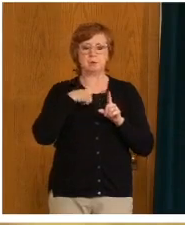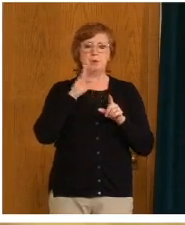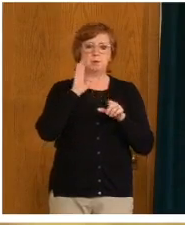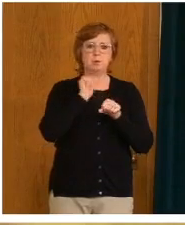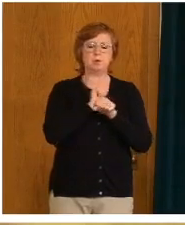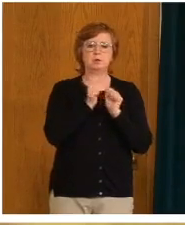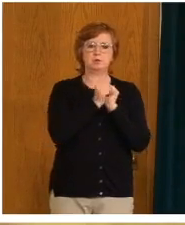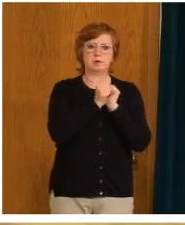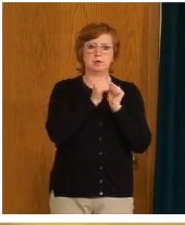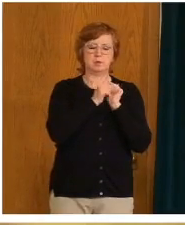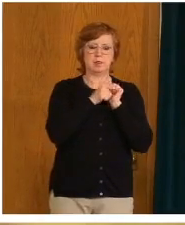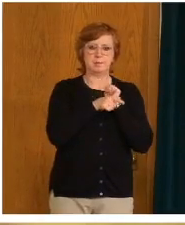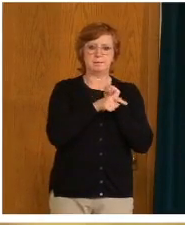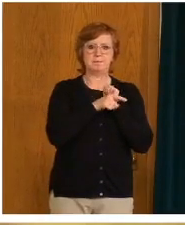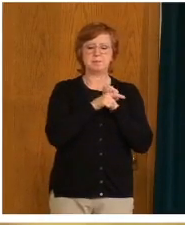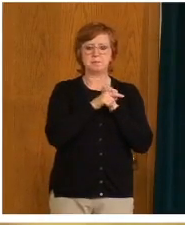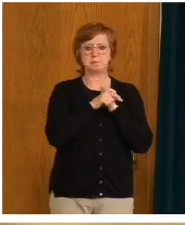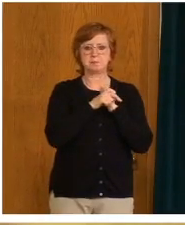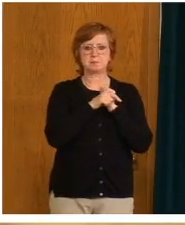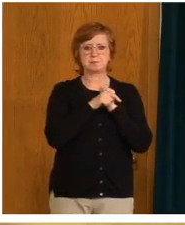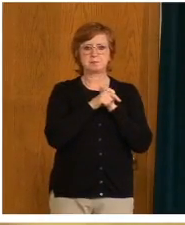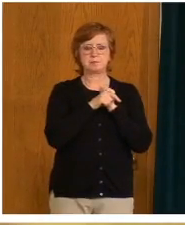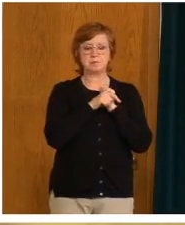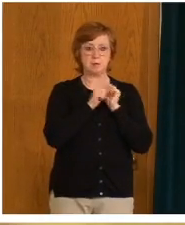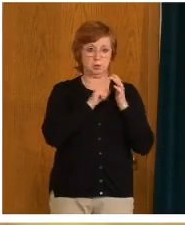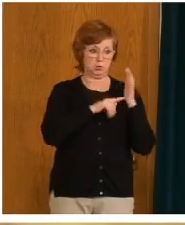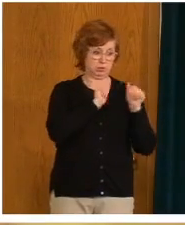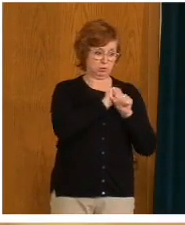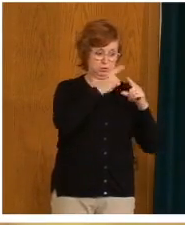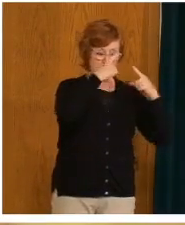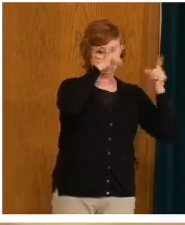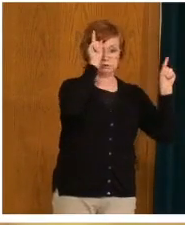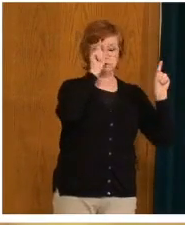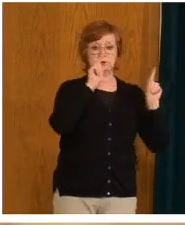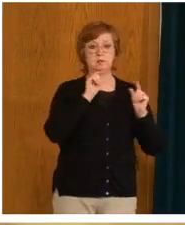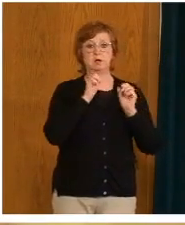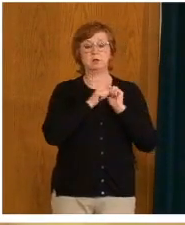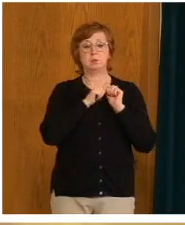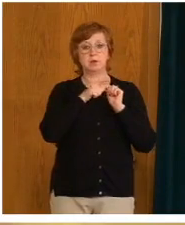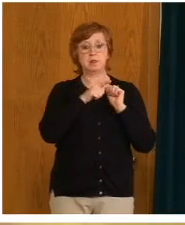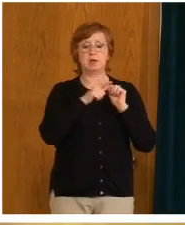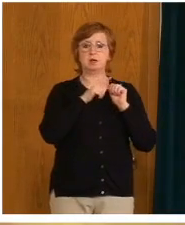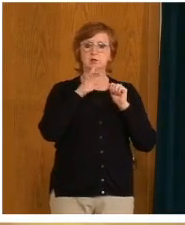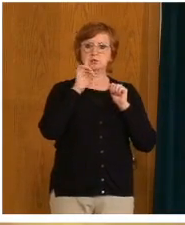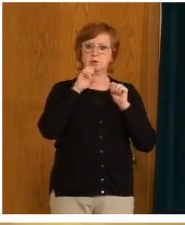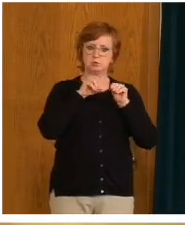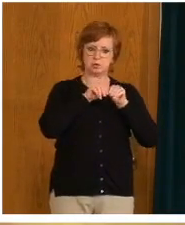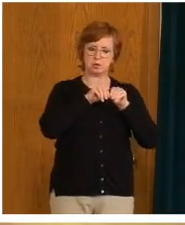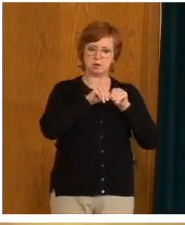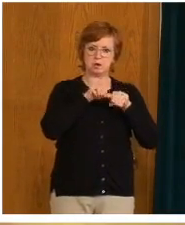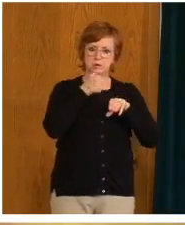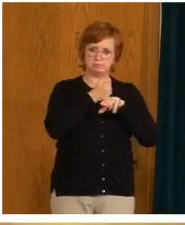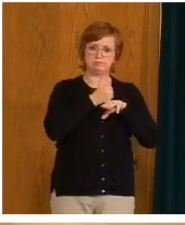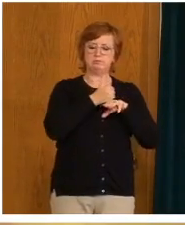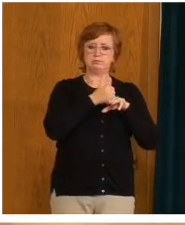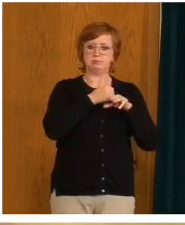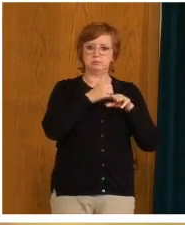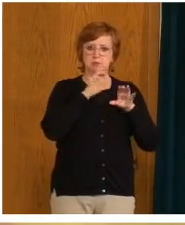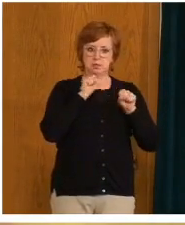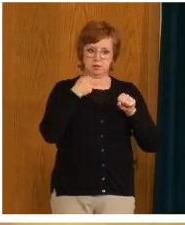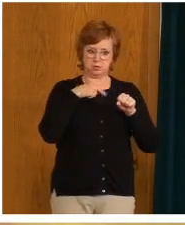ensure that we are always looking at, what is working well with the pharmacy rollout, and how can we continue to